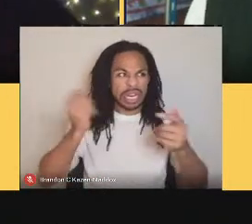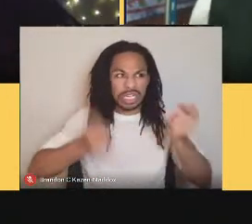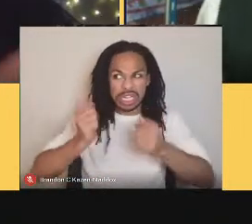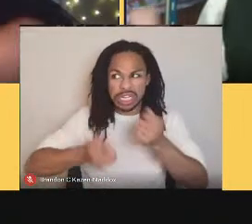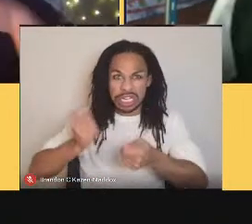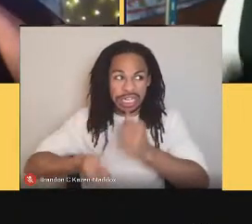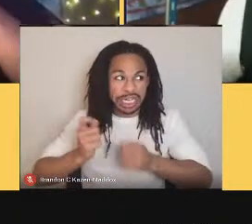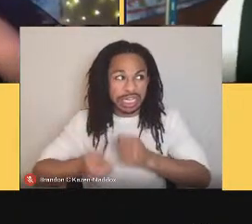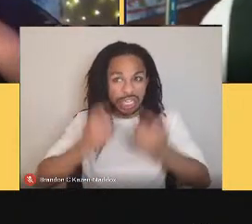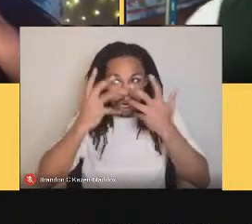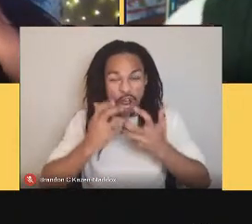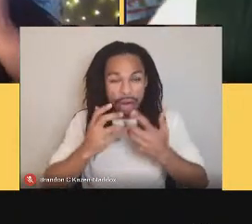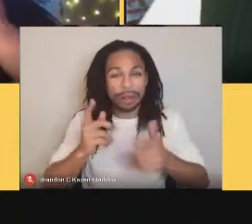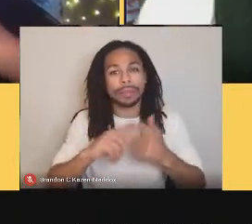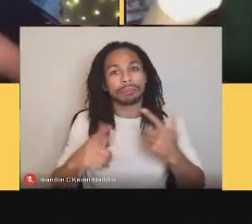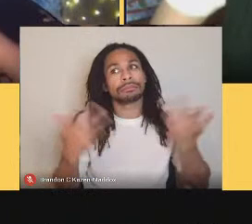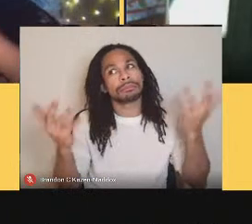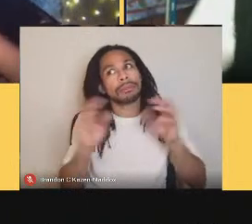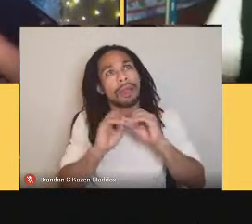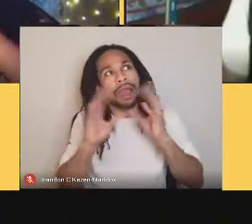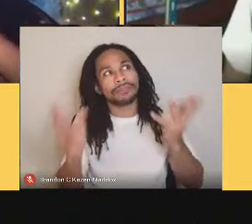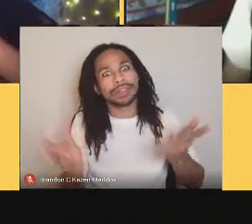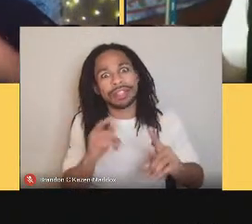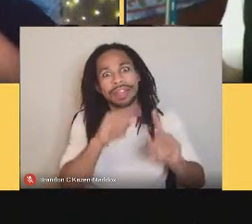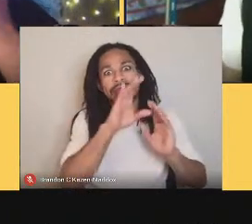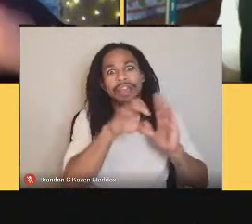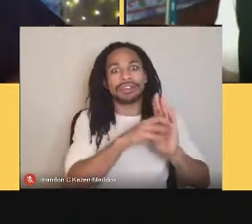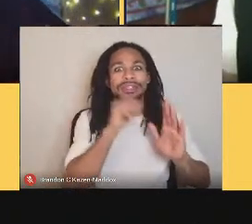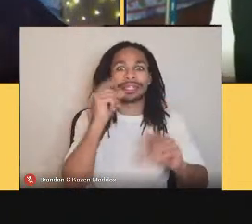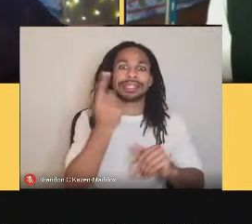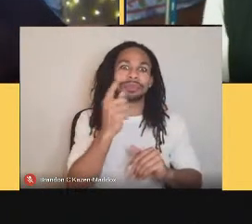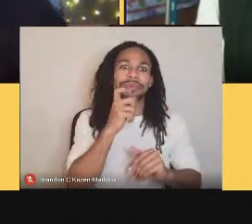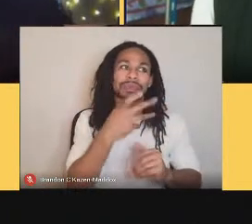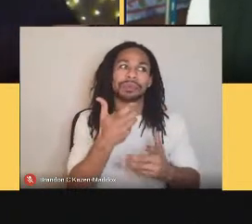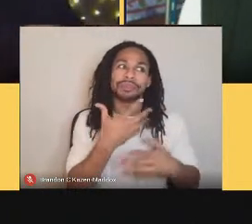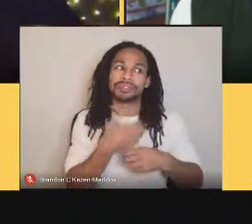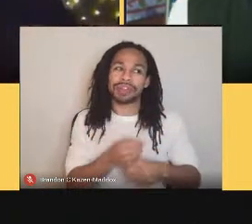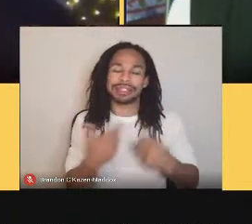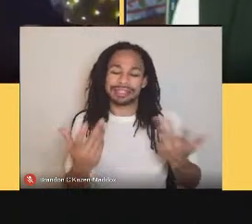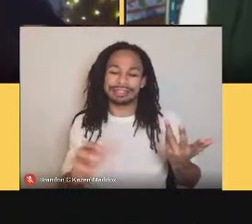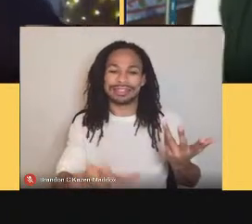that's not, that's probably obvious that this character is not somebody you want to,